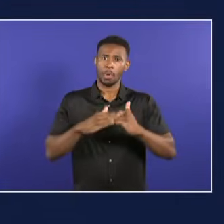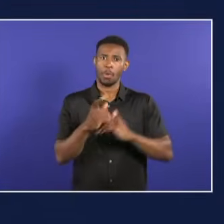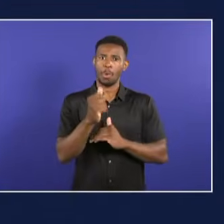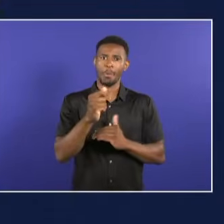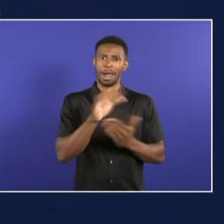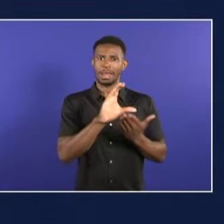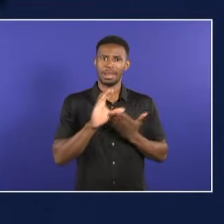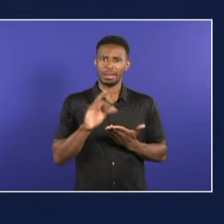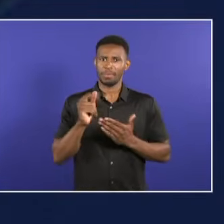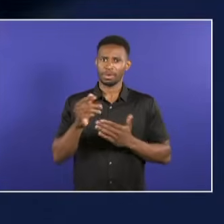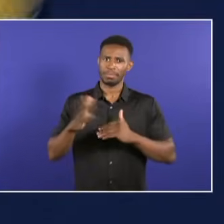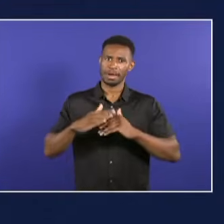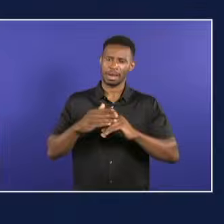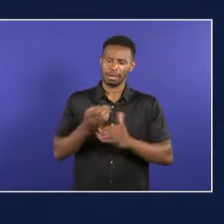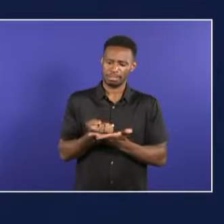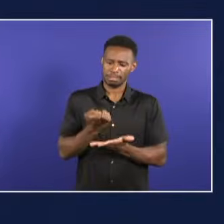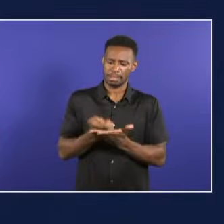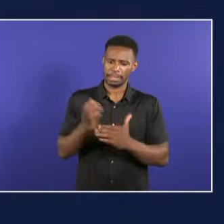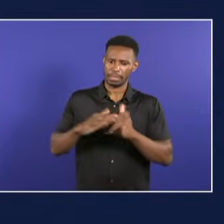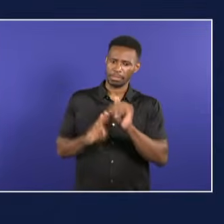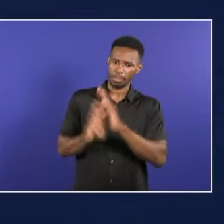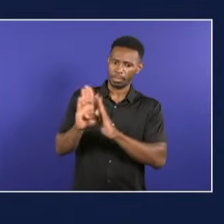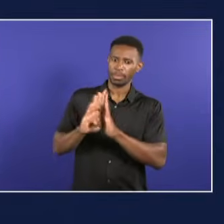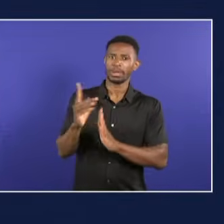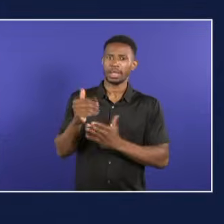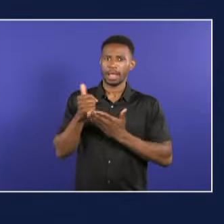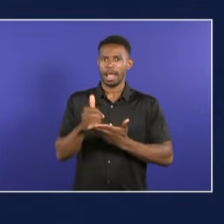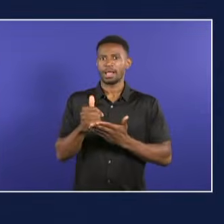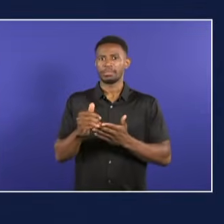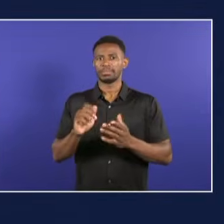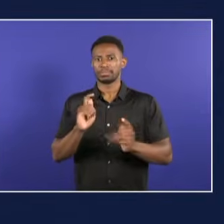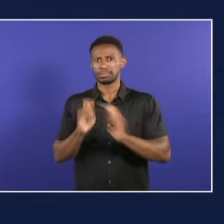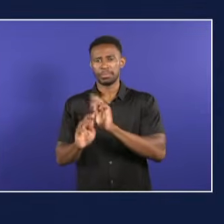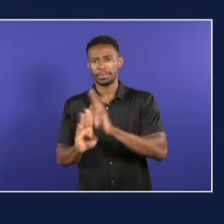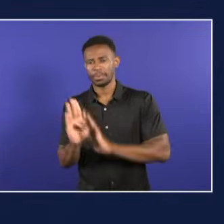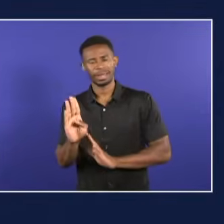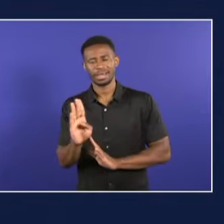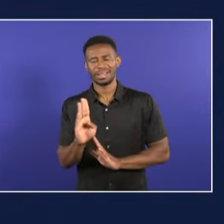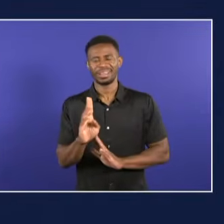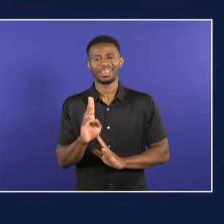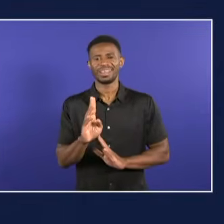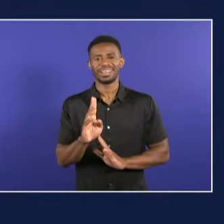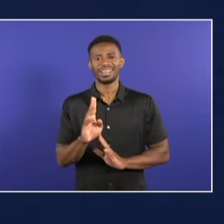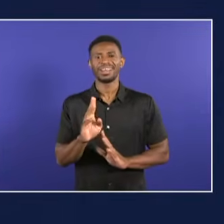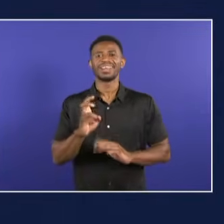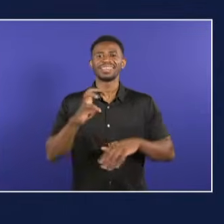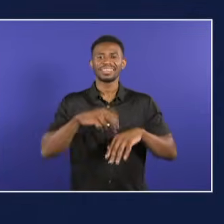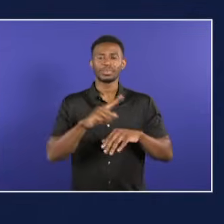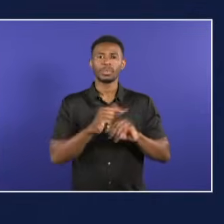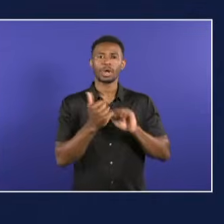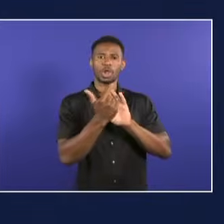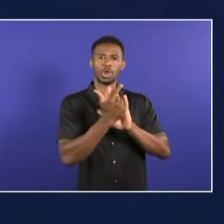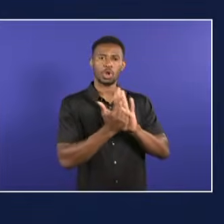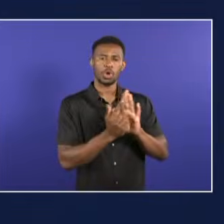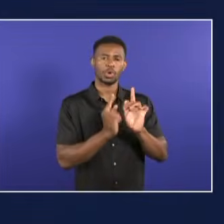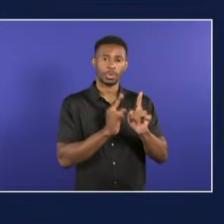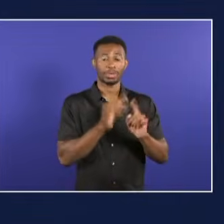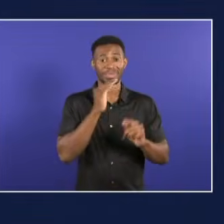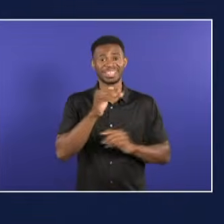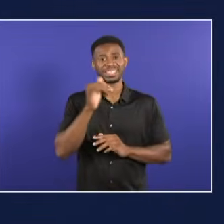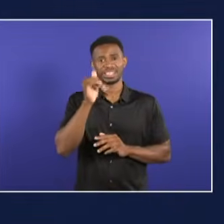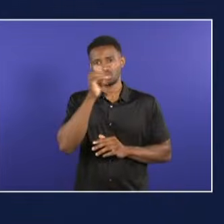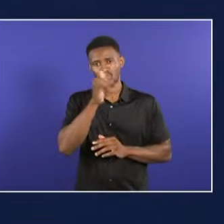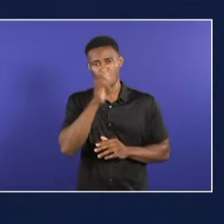also need law and order to grow the economy. It is when we beat crime and the corruption that feeds